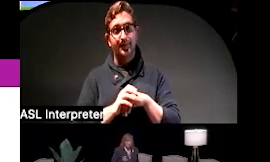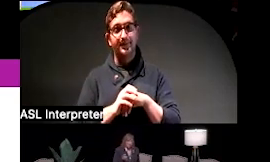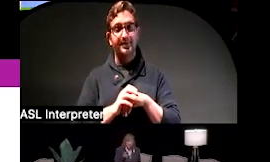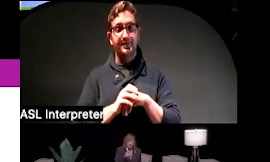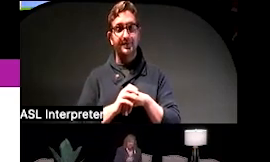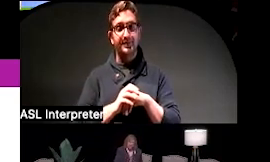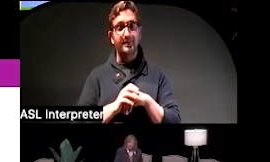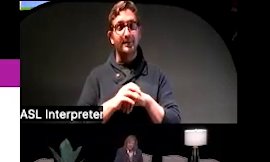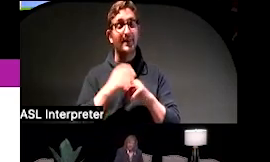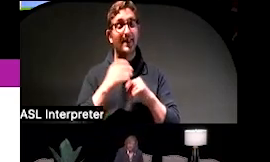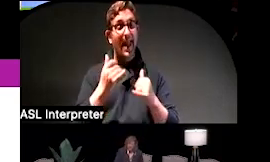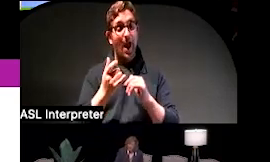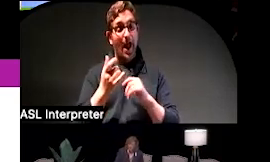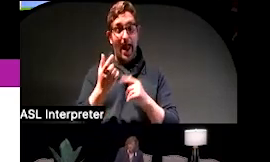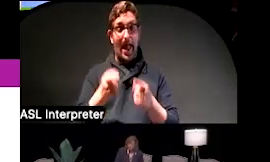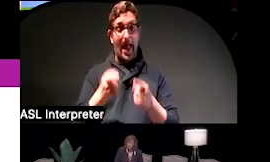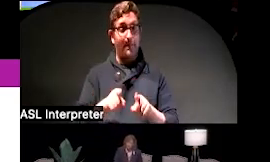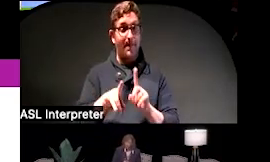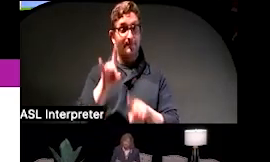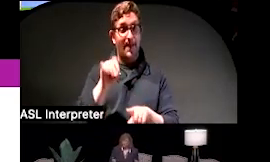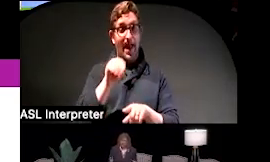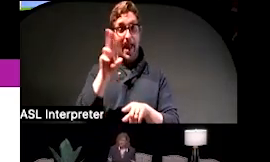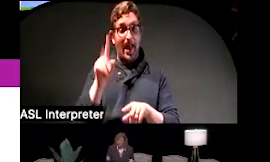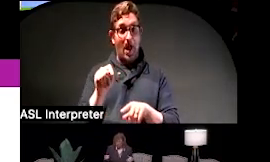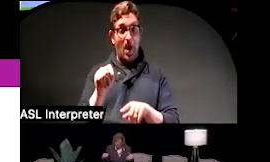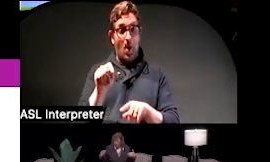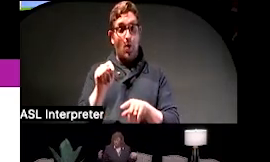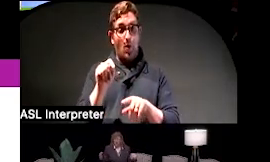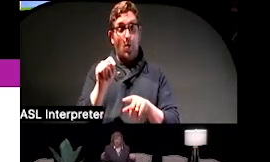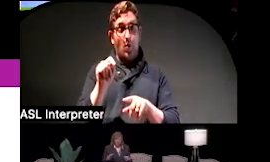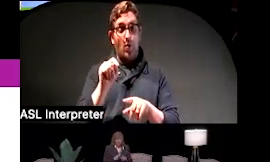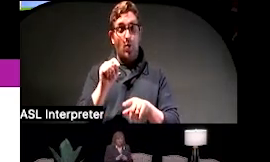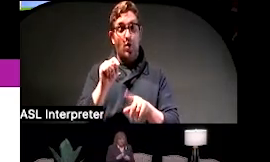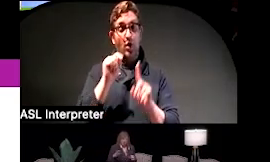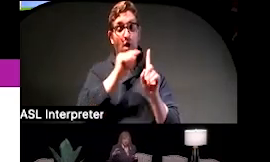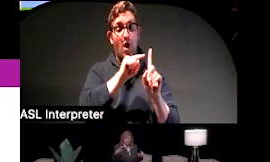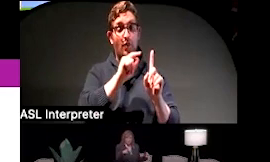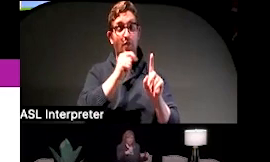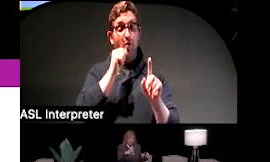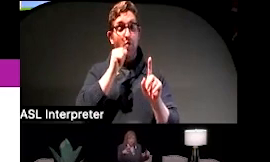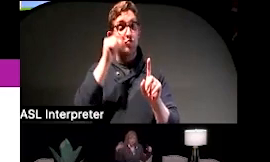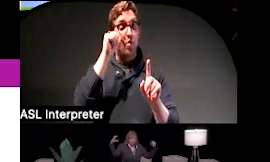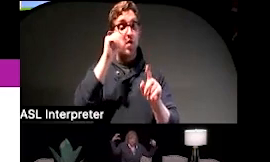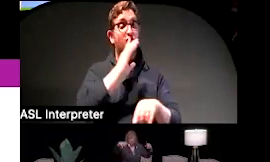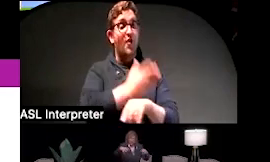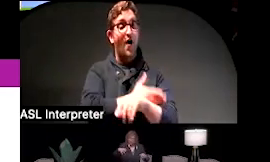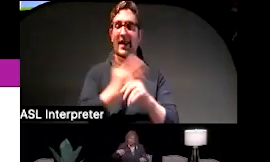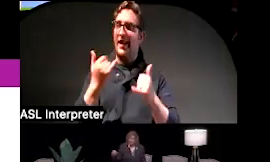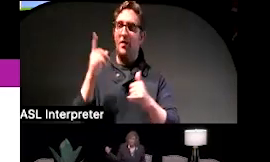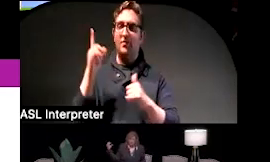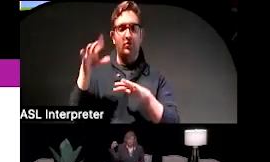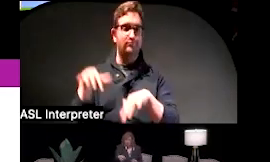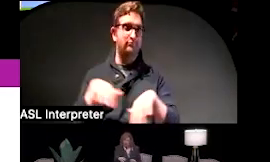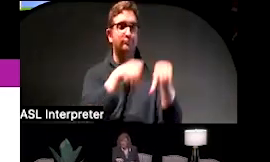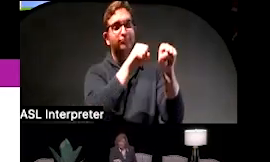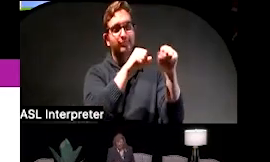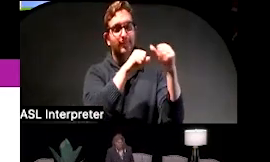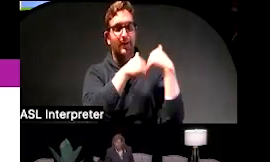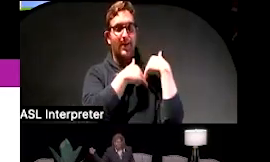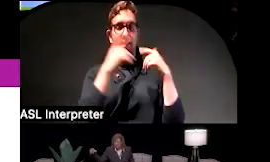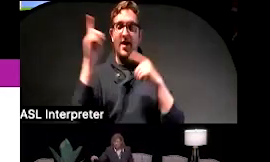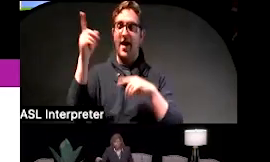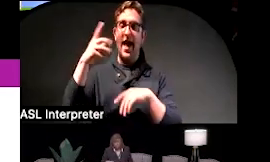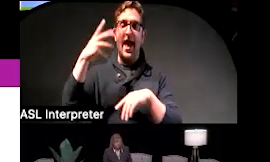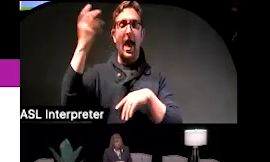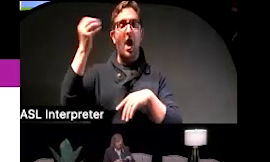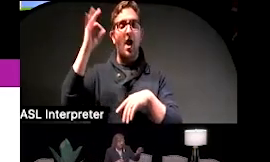And they suddenly find out when Shirley, because the adult daughter now is kind of stepping in. She's come in from out of town.